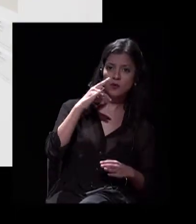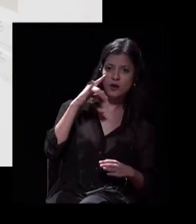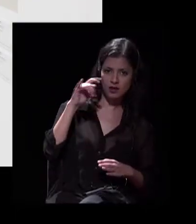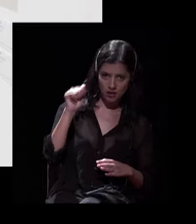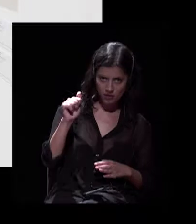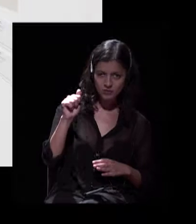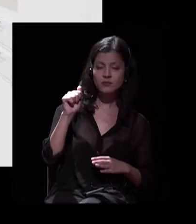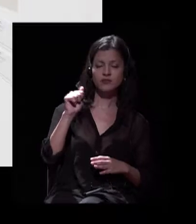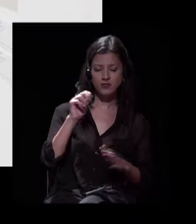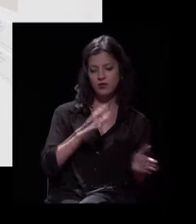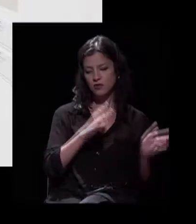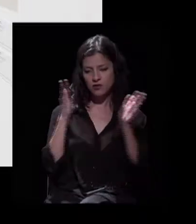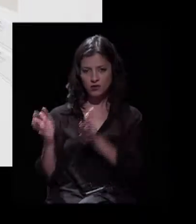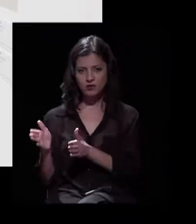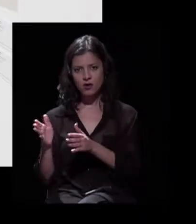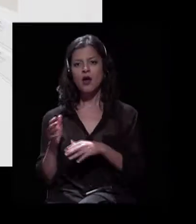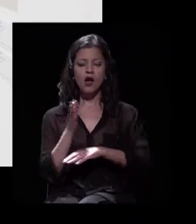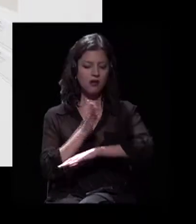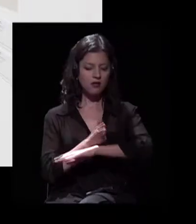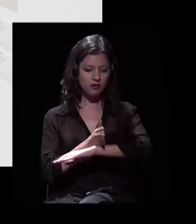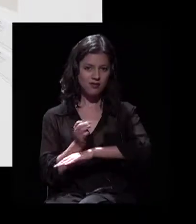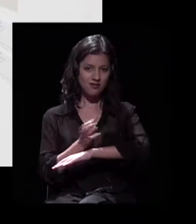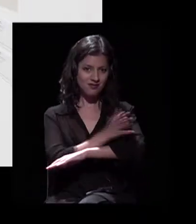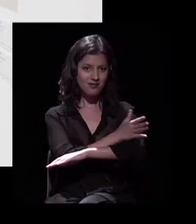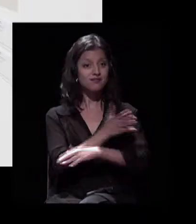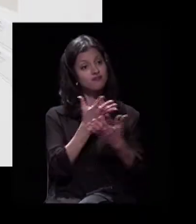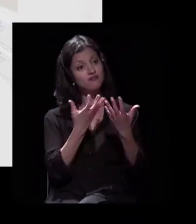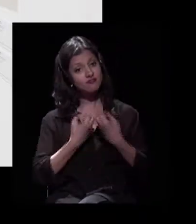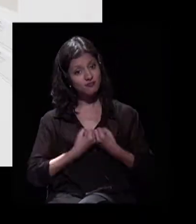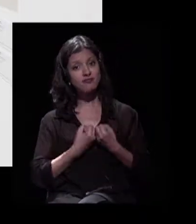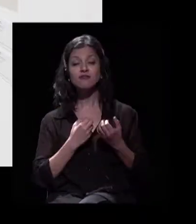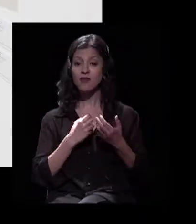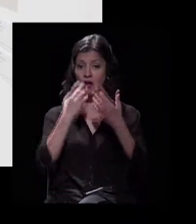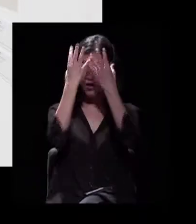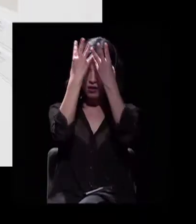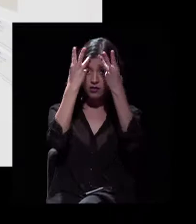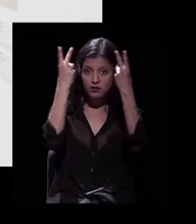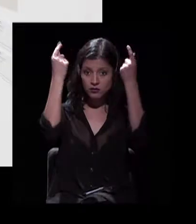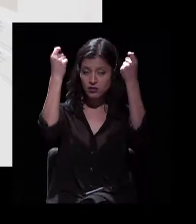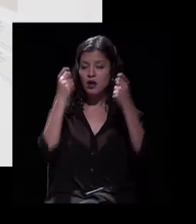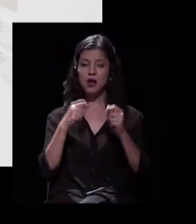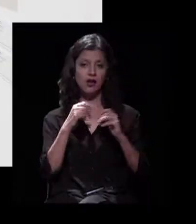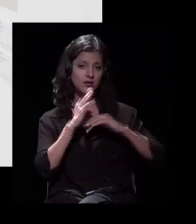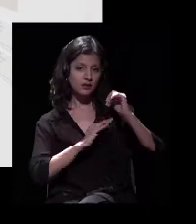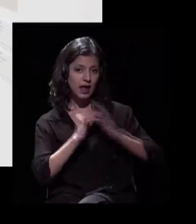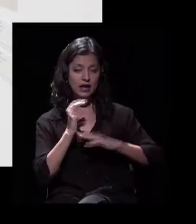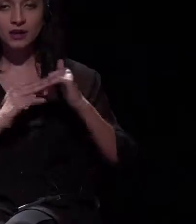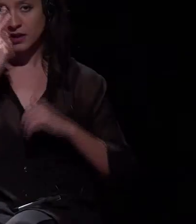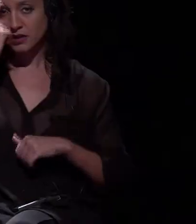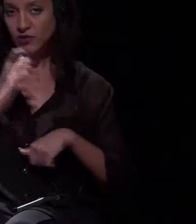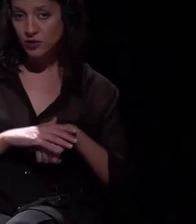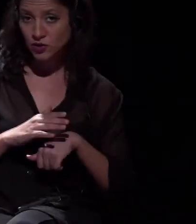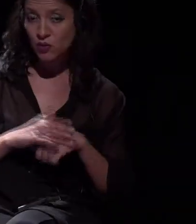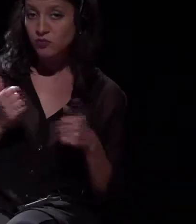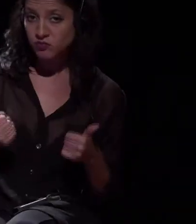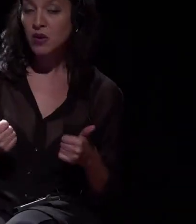modern, finding in the language of abstraction and its imperatives of techniques and invention a universal code that transcended national